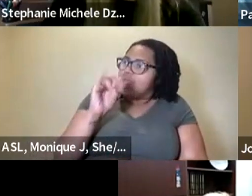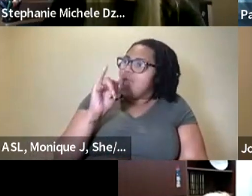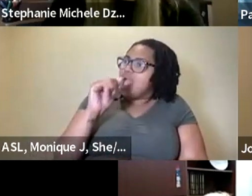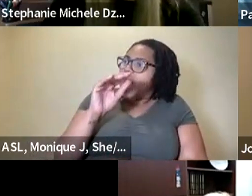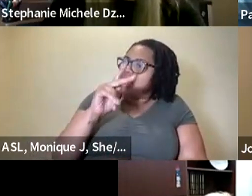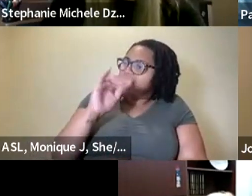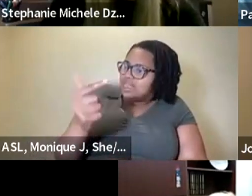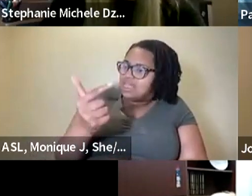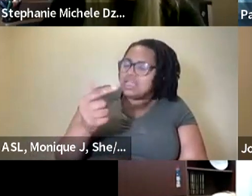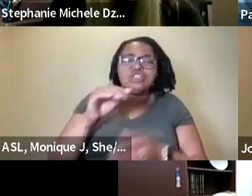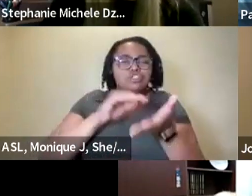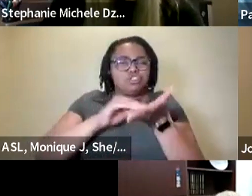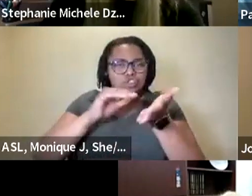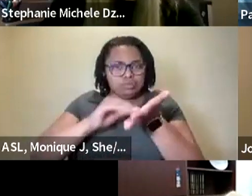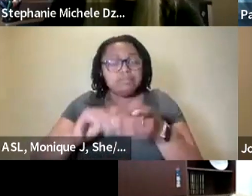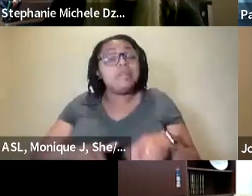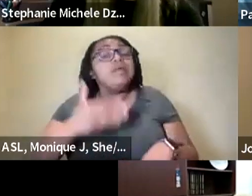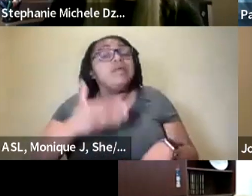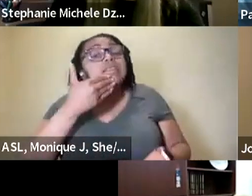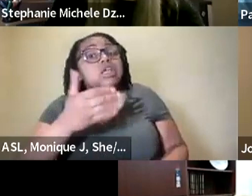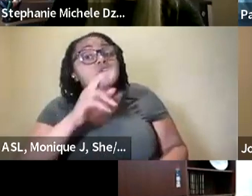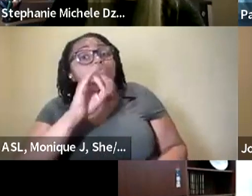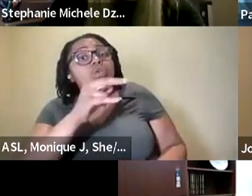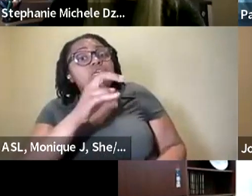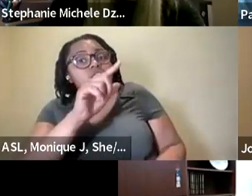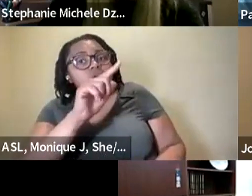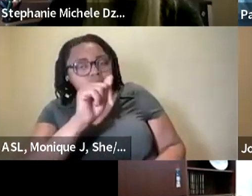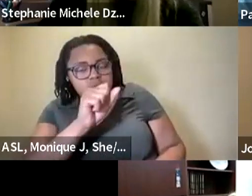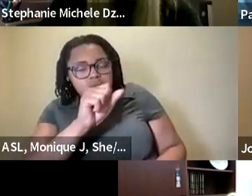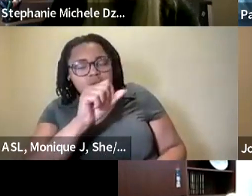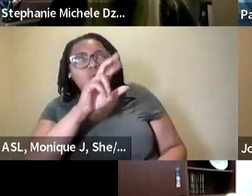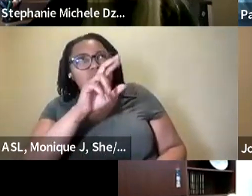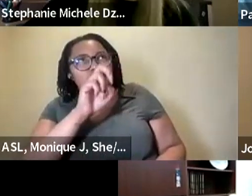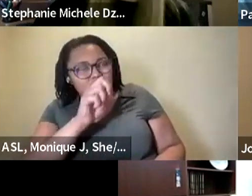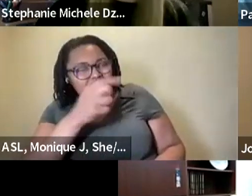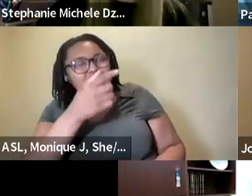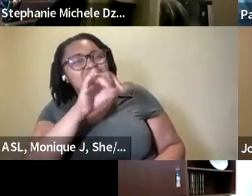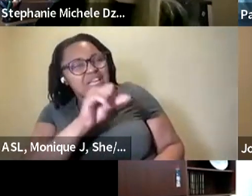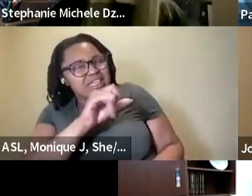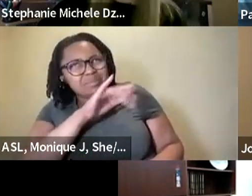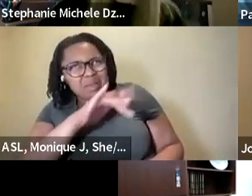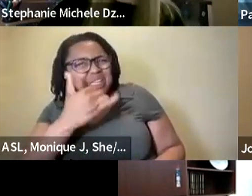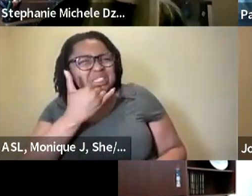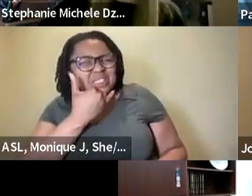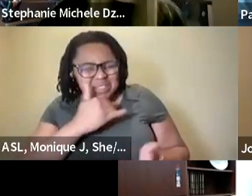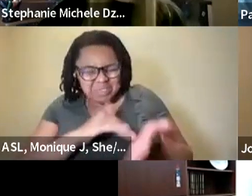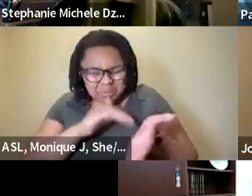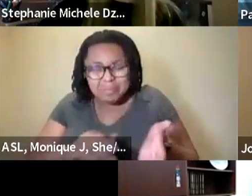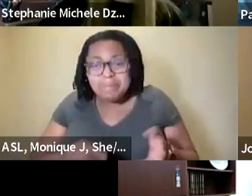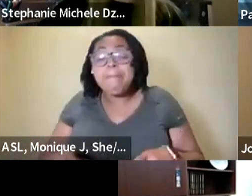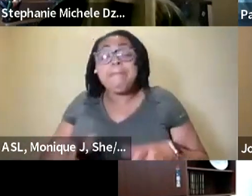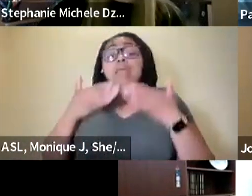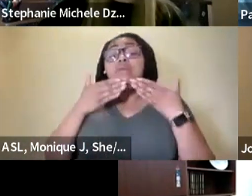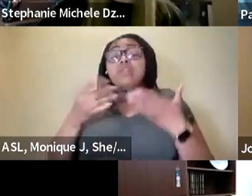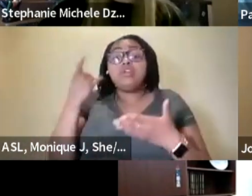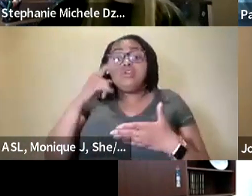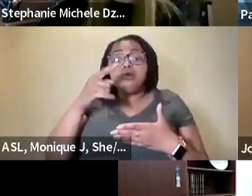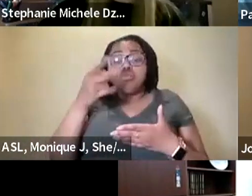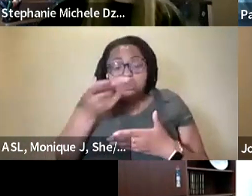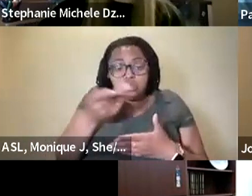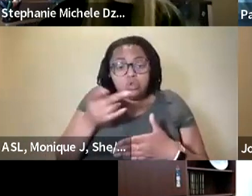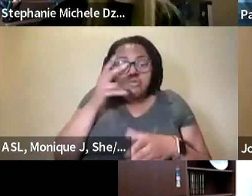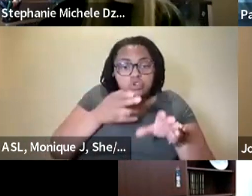So I just want to say thank you to all of you for allowing me to be on this body for the last 2 years. It has been